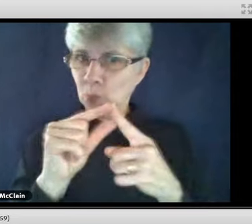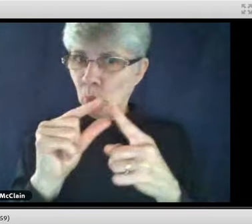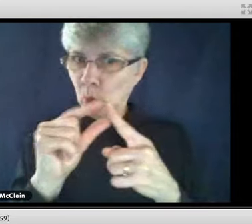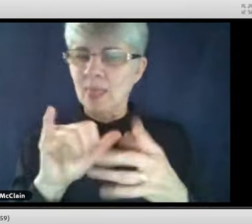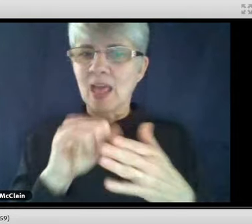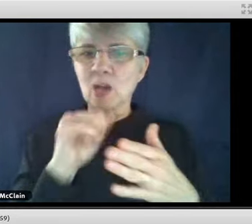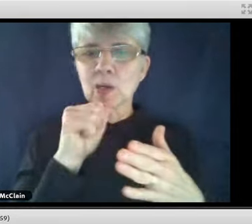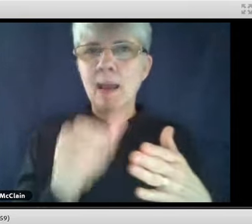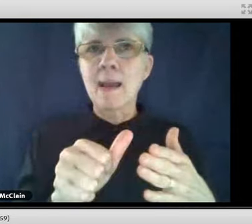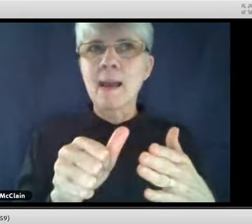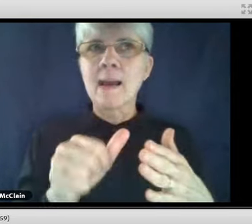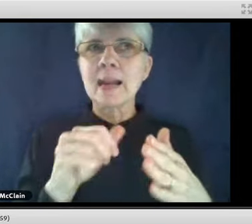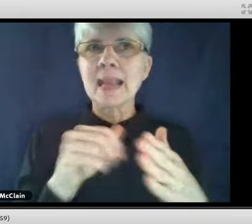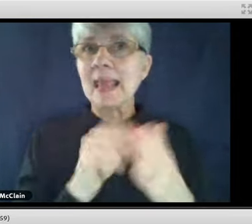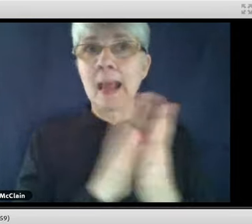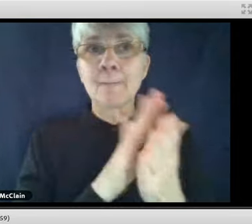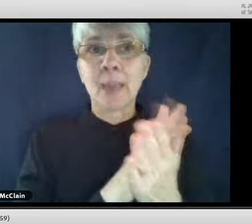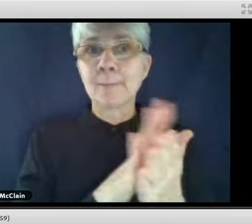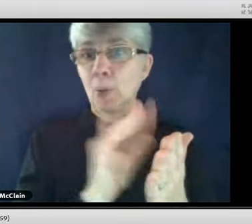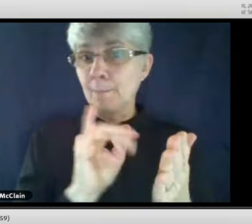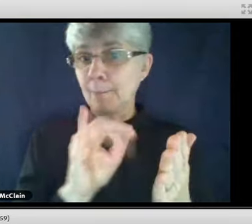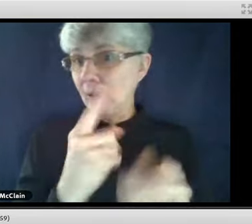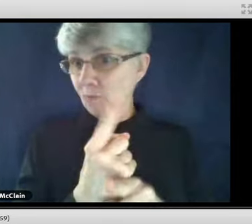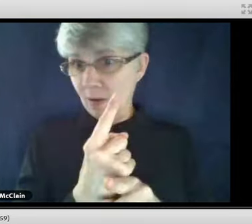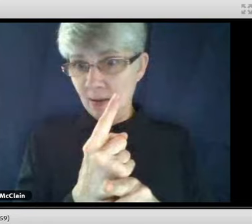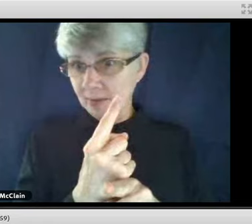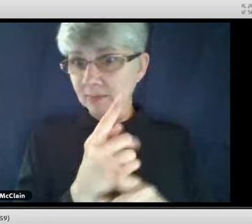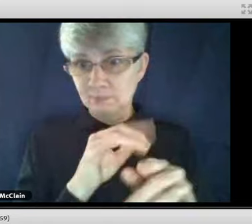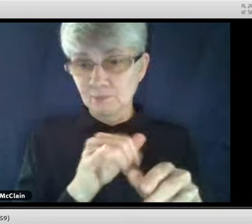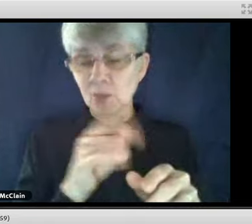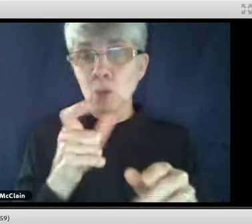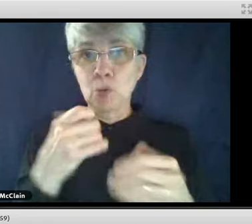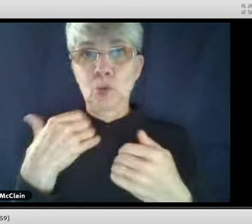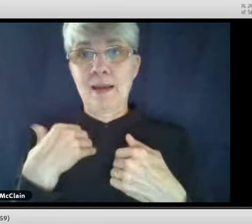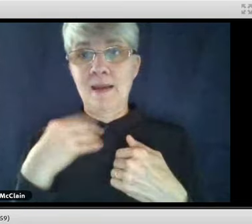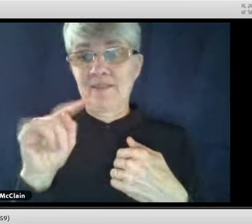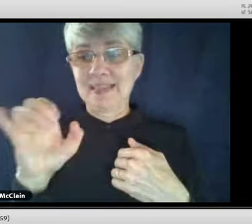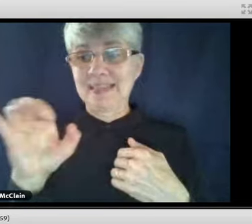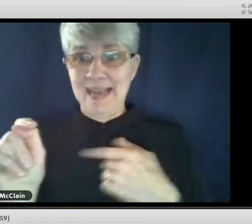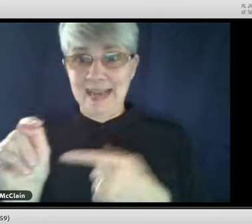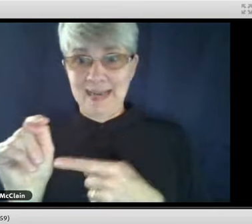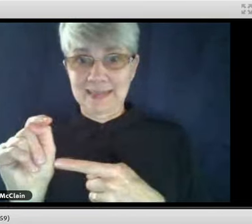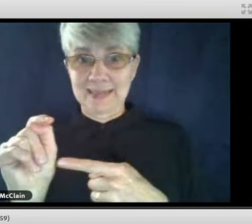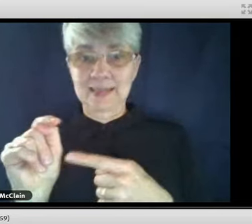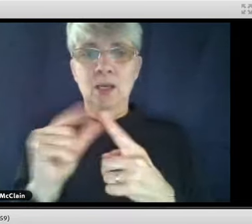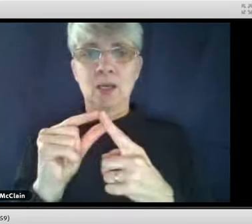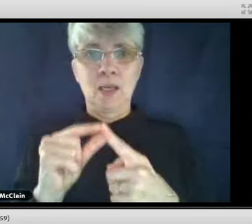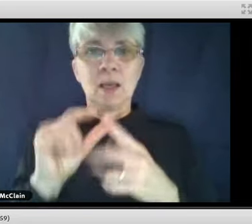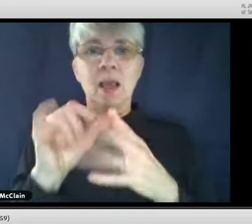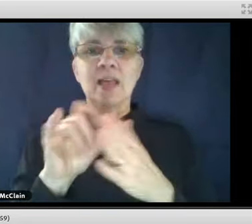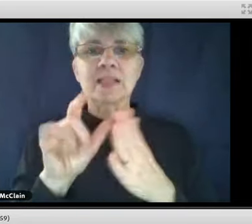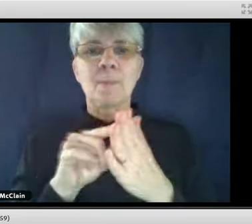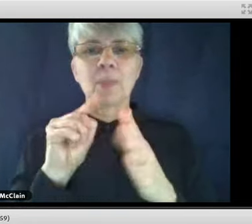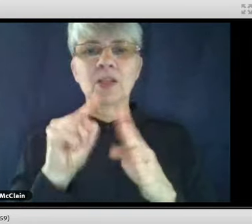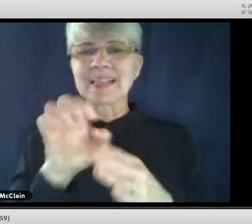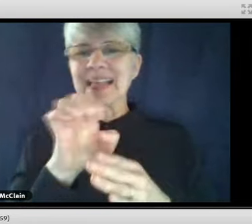not in a paperback, right? You can have a text that's published as an